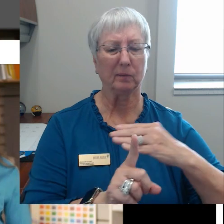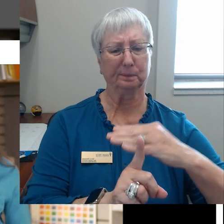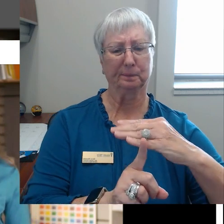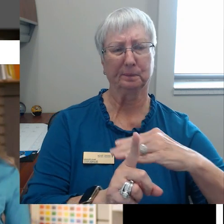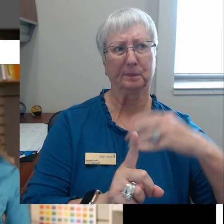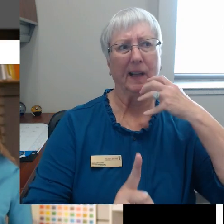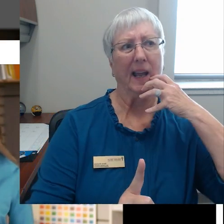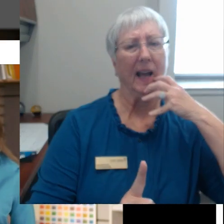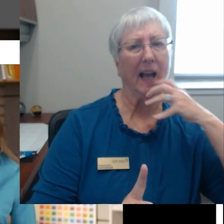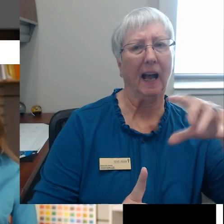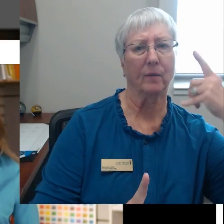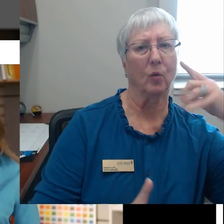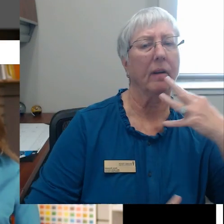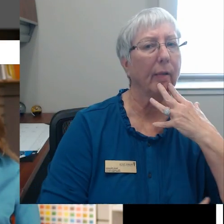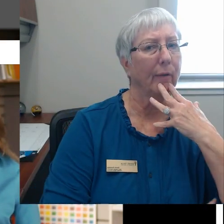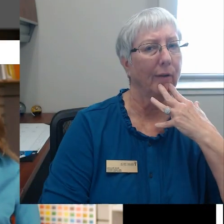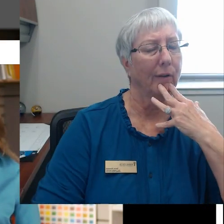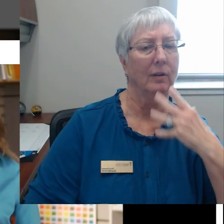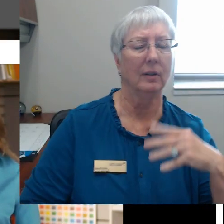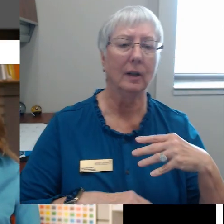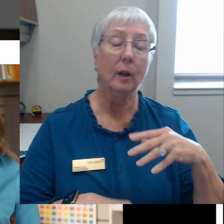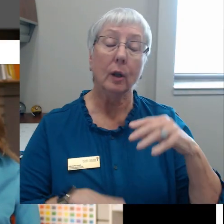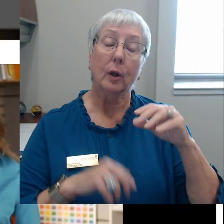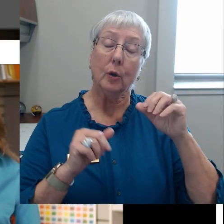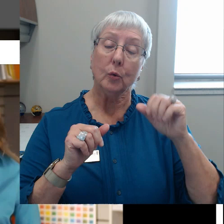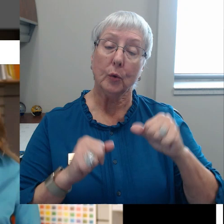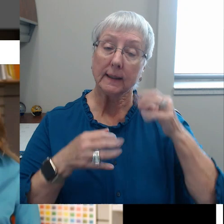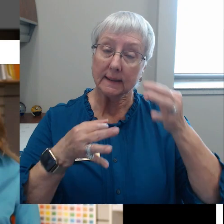We determine the temperature of a color by how